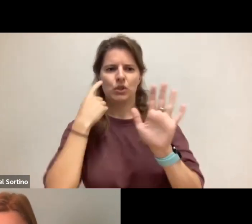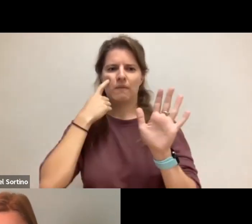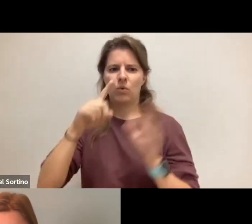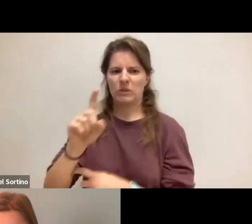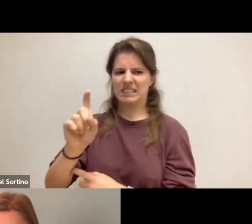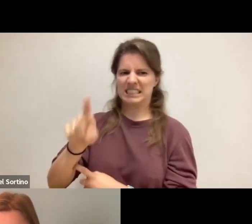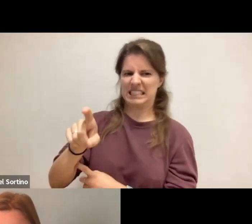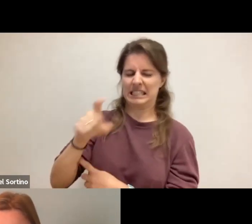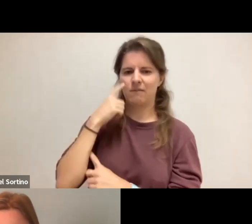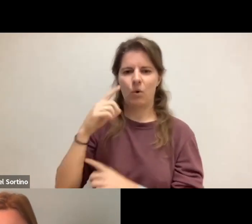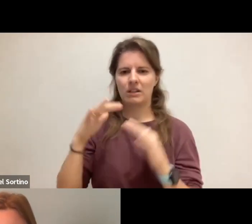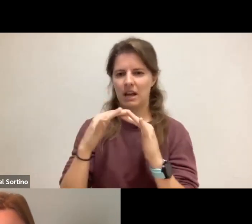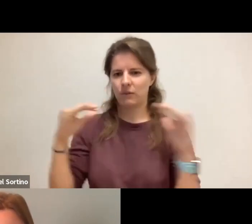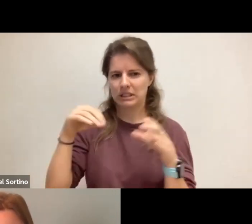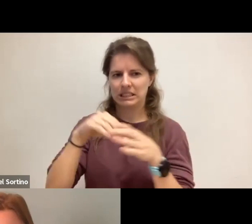depression,